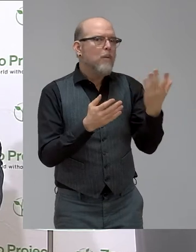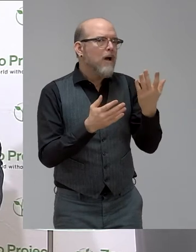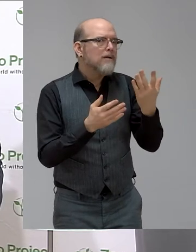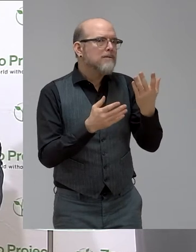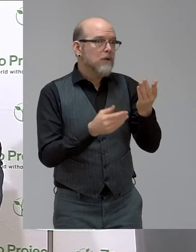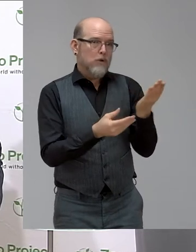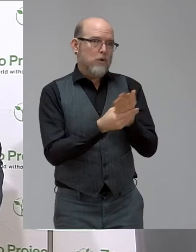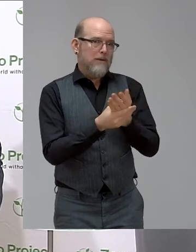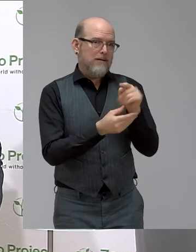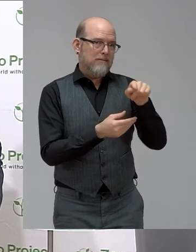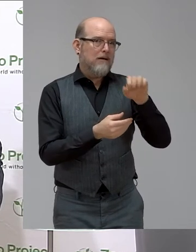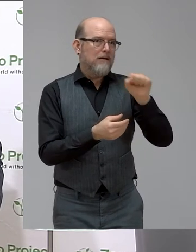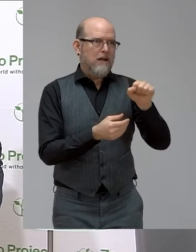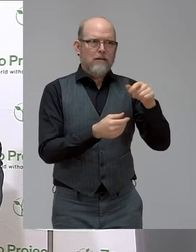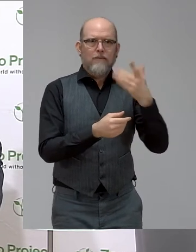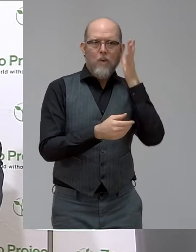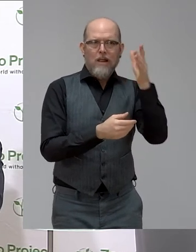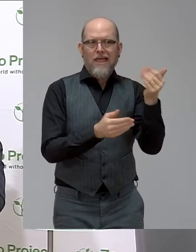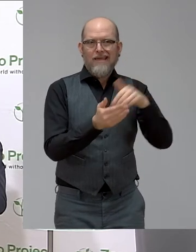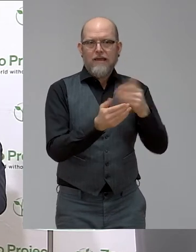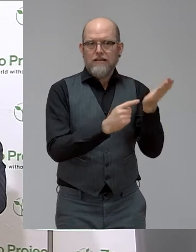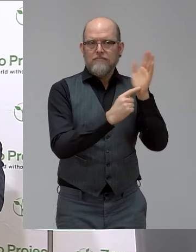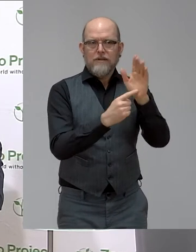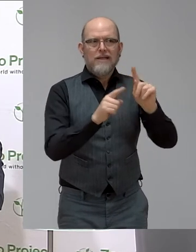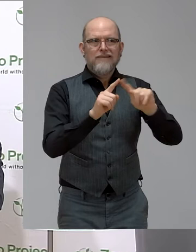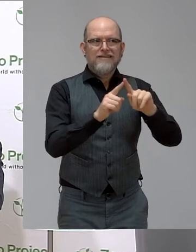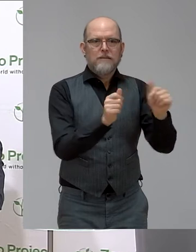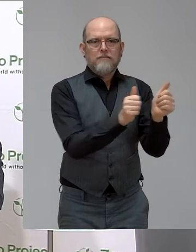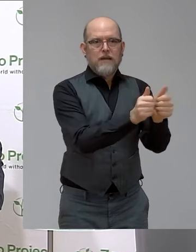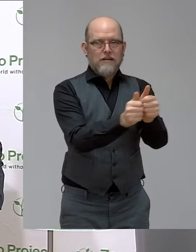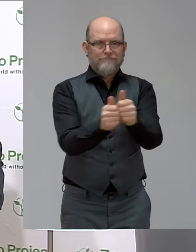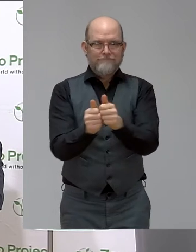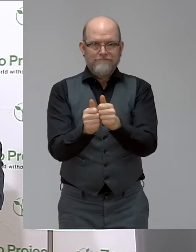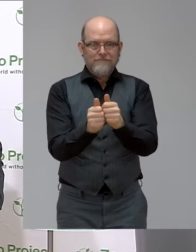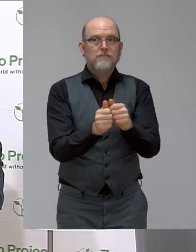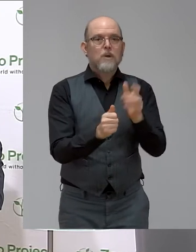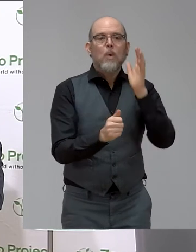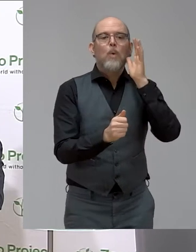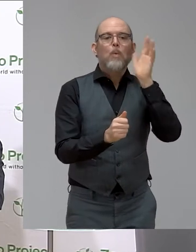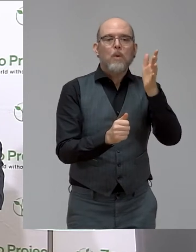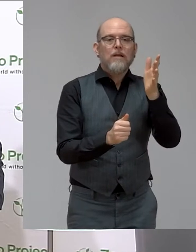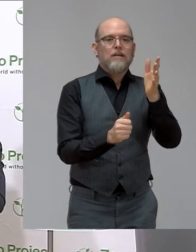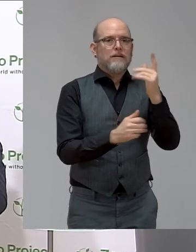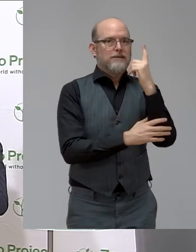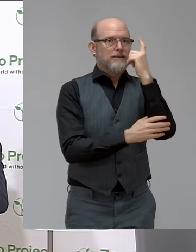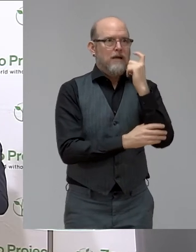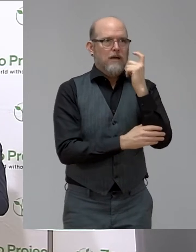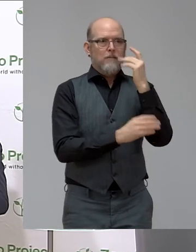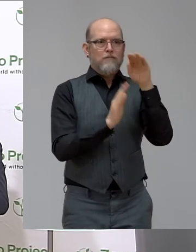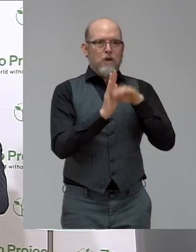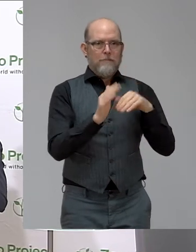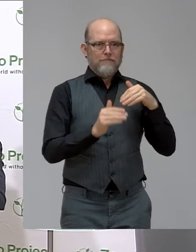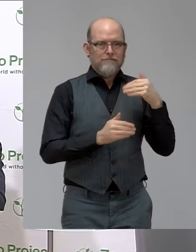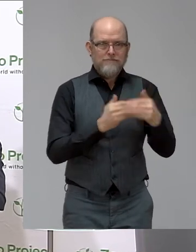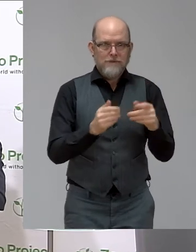testimonials and partners and alumni. You've been involved in this program since its very beginning as a passionate mentor, providing a lot of time and